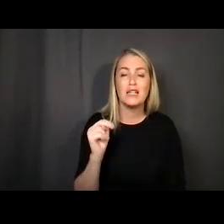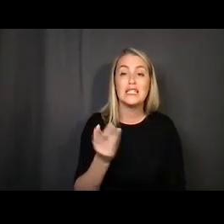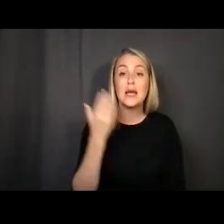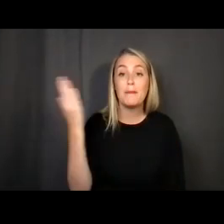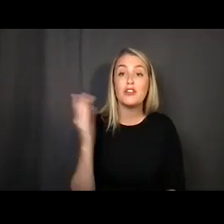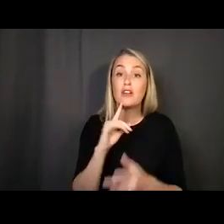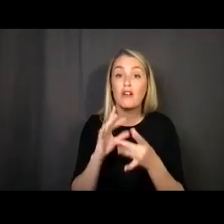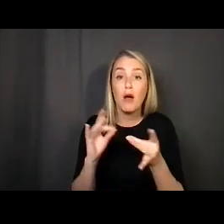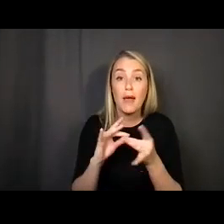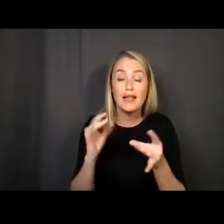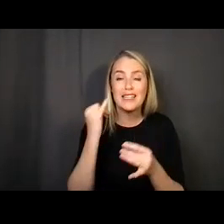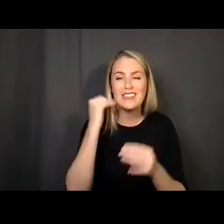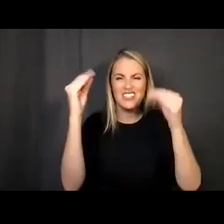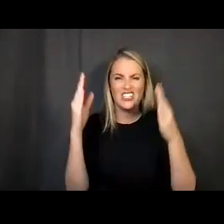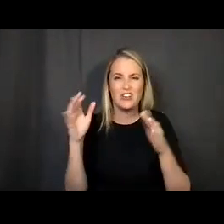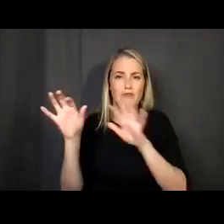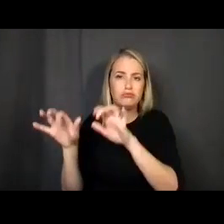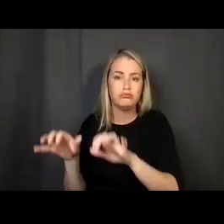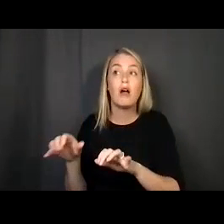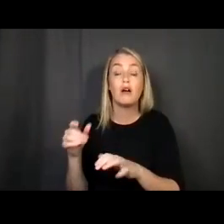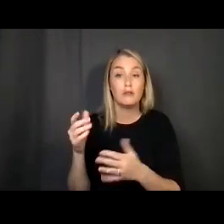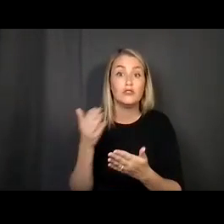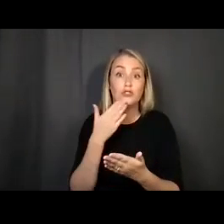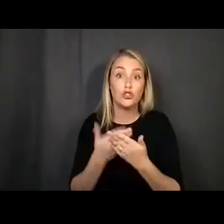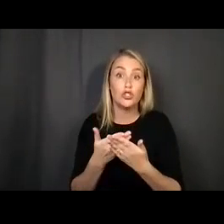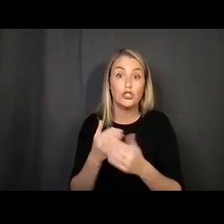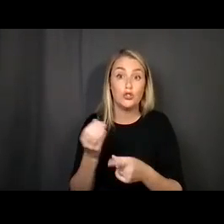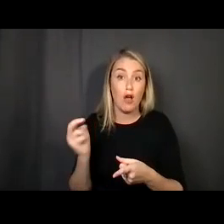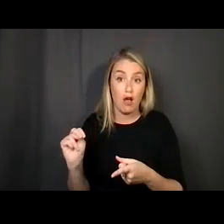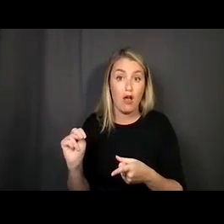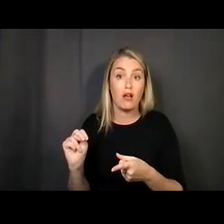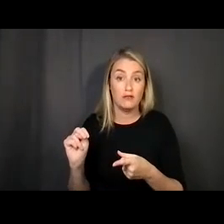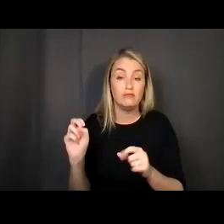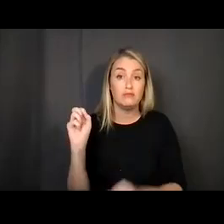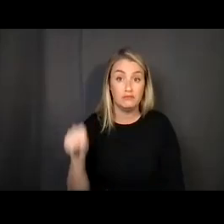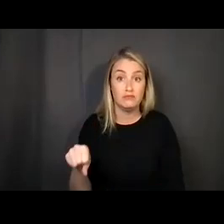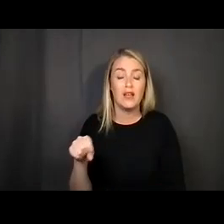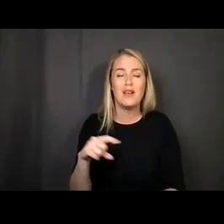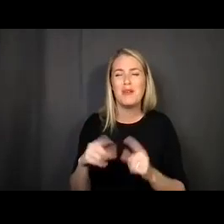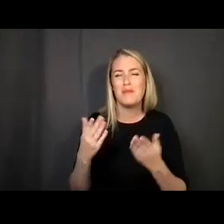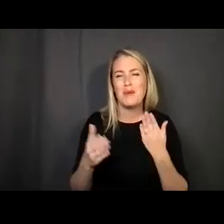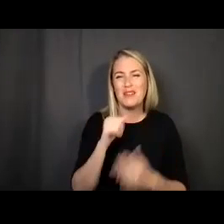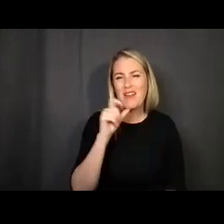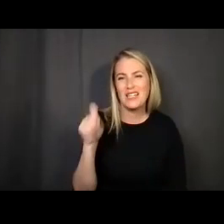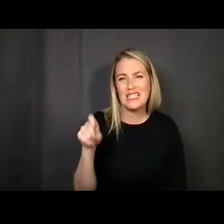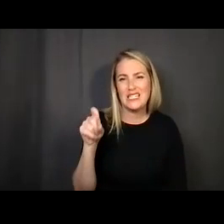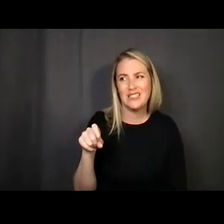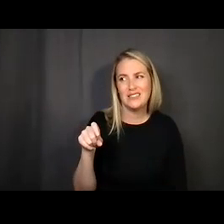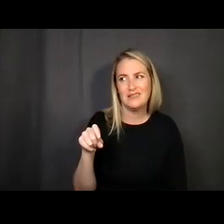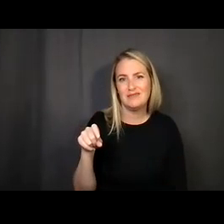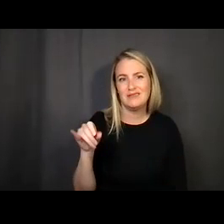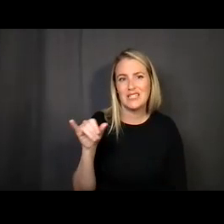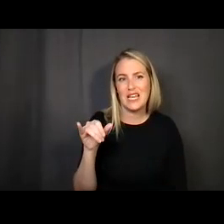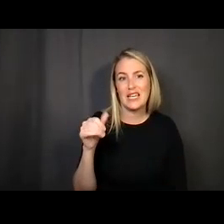teacher has made any comments, that's a good one to keep turned on. But you probably Una won't que es be, importante mantener activa es la de maybe los